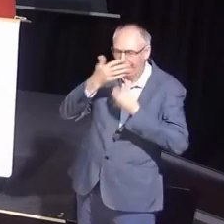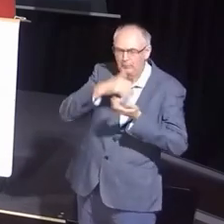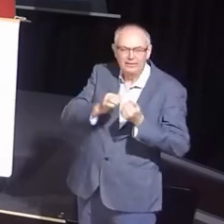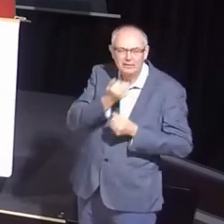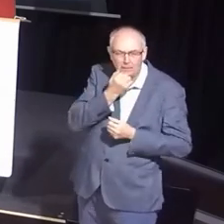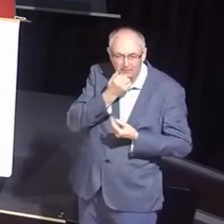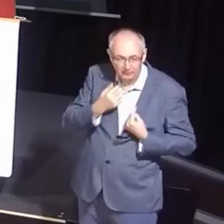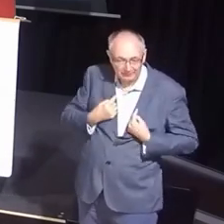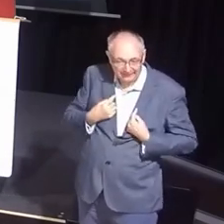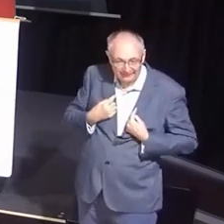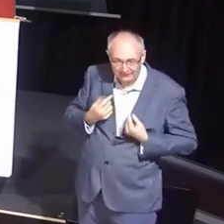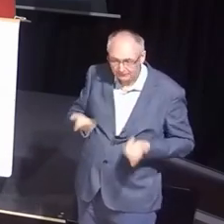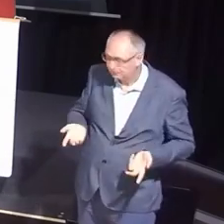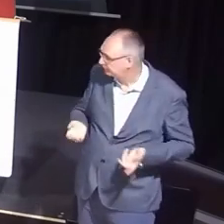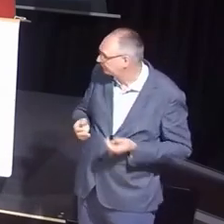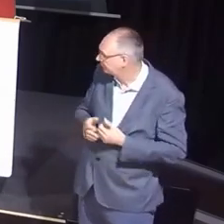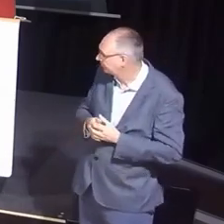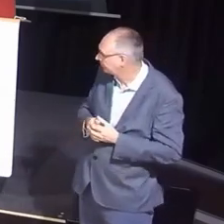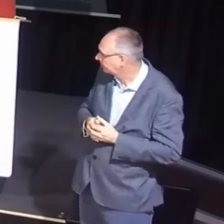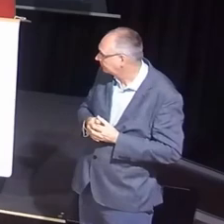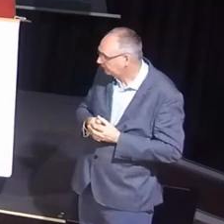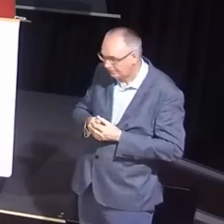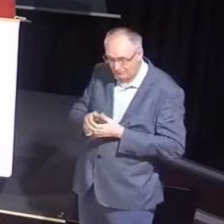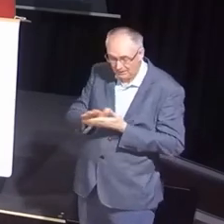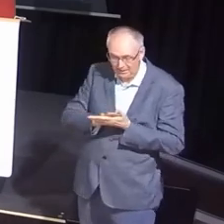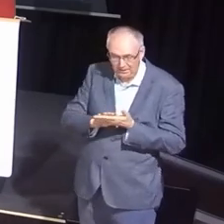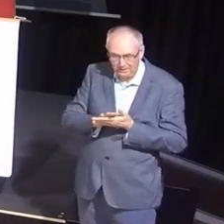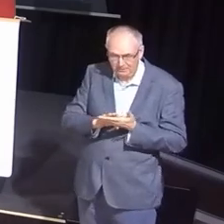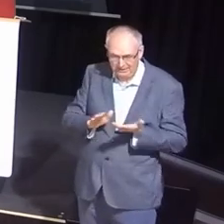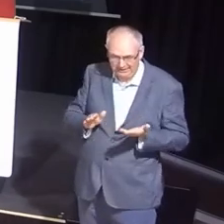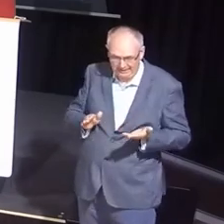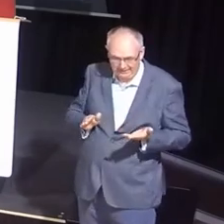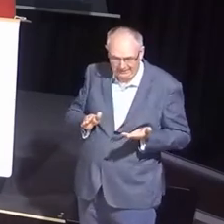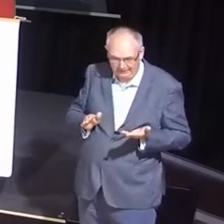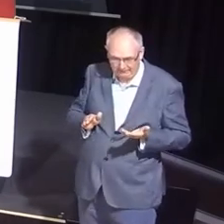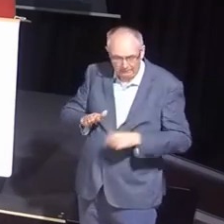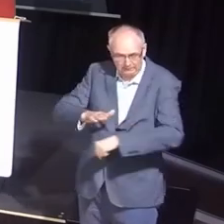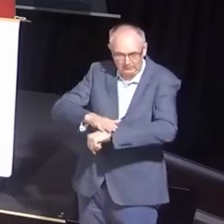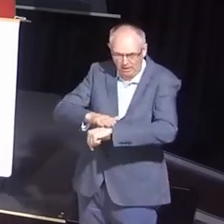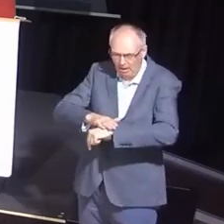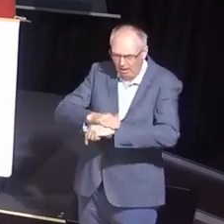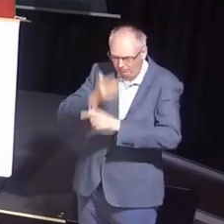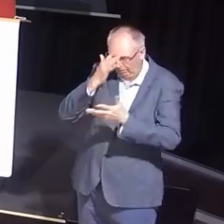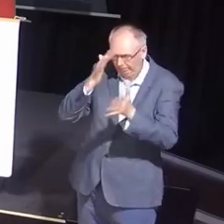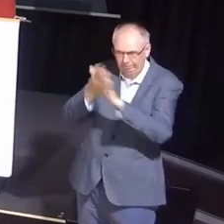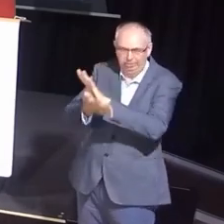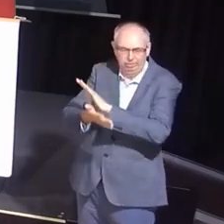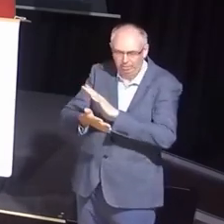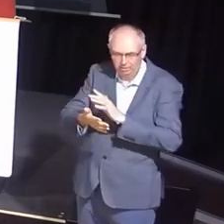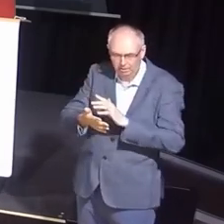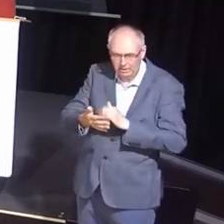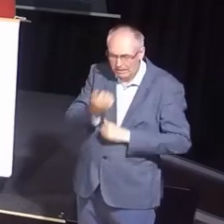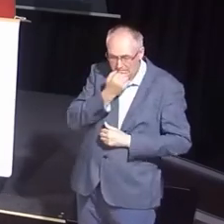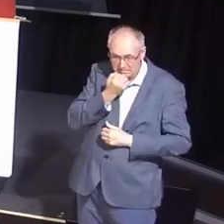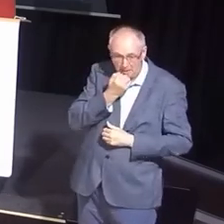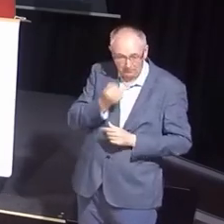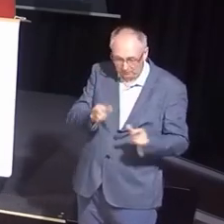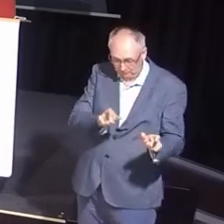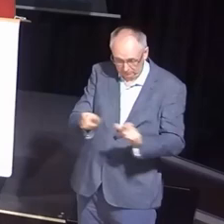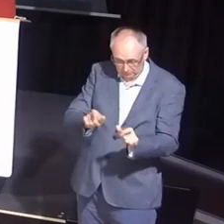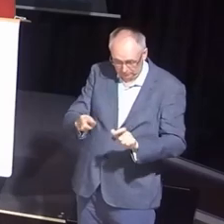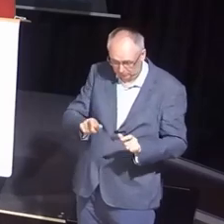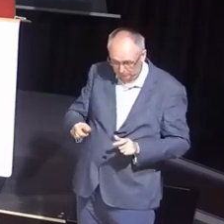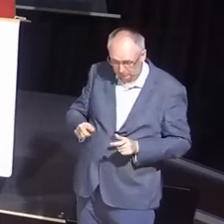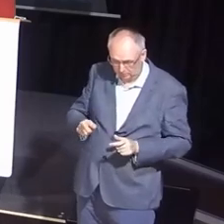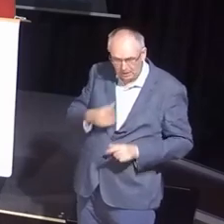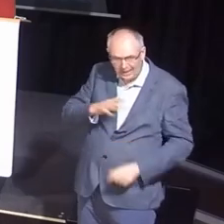me, you know, not being able to understand time and how numbers work on stream in front of people, it's embarrassing. I'm like,